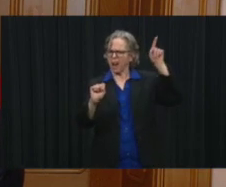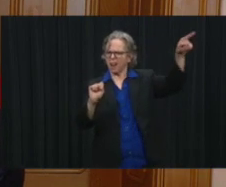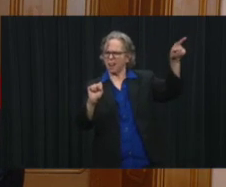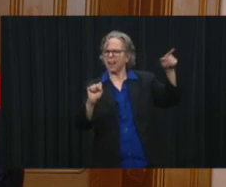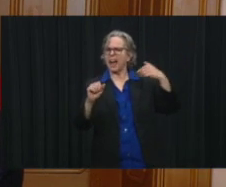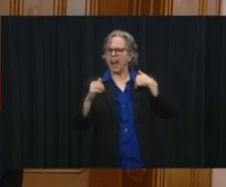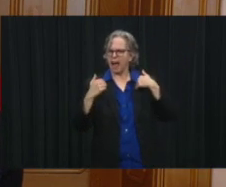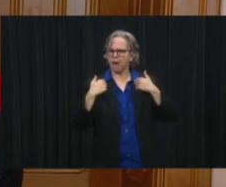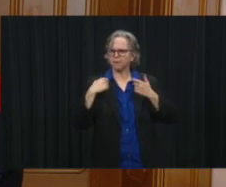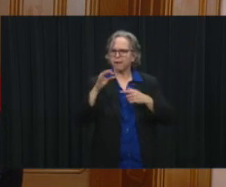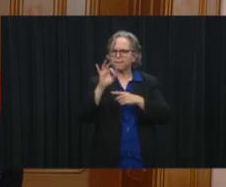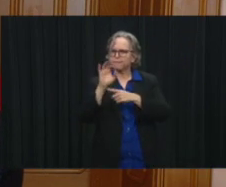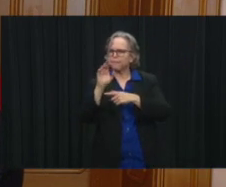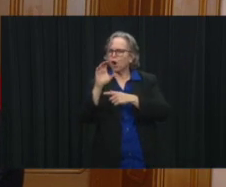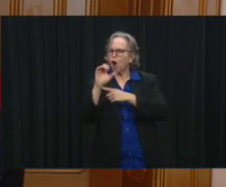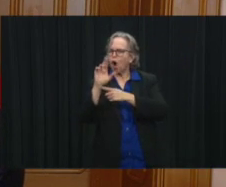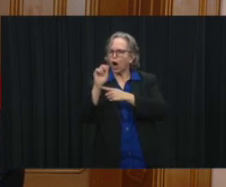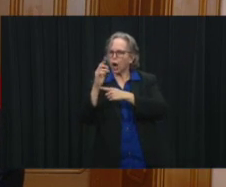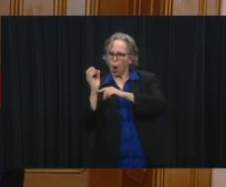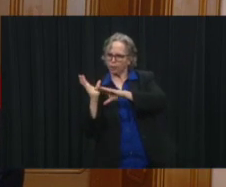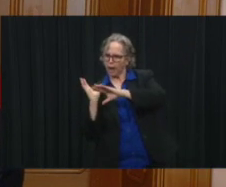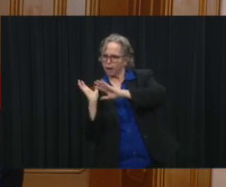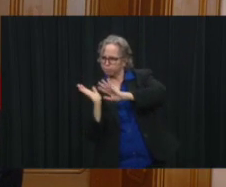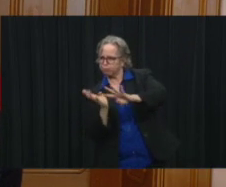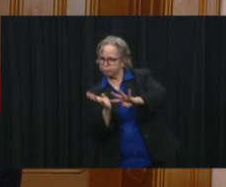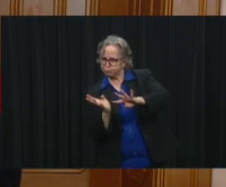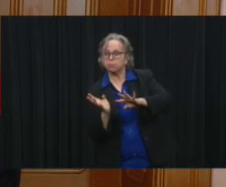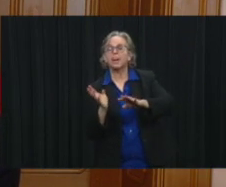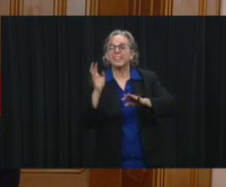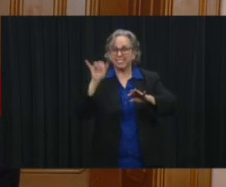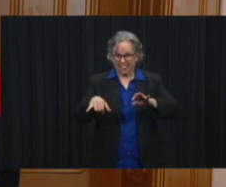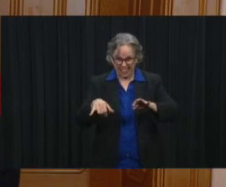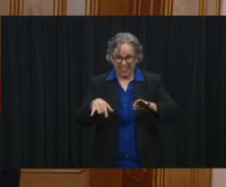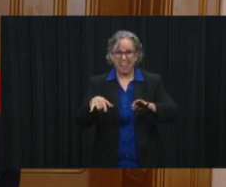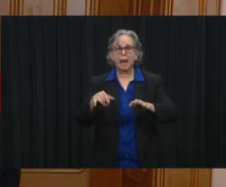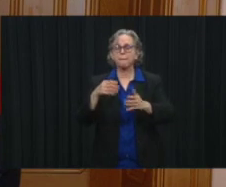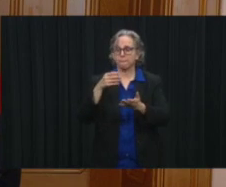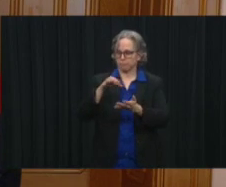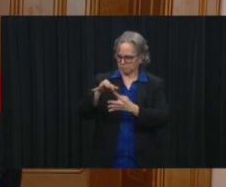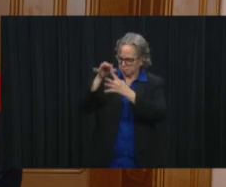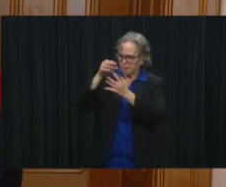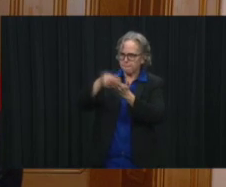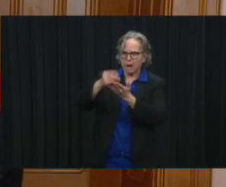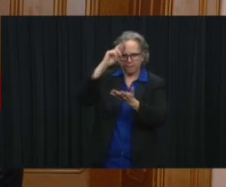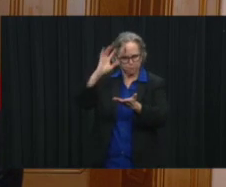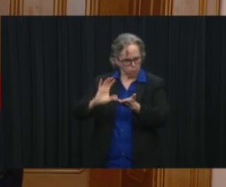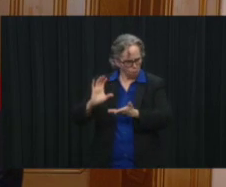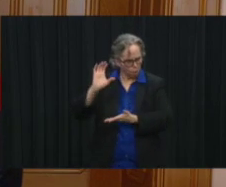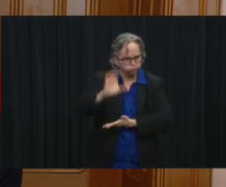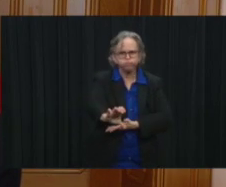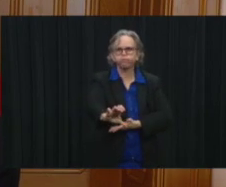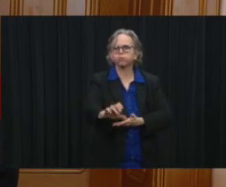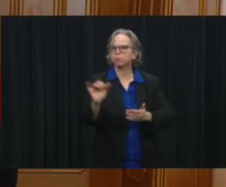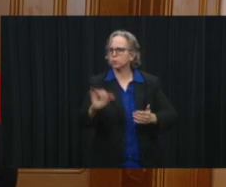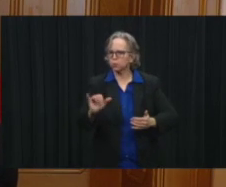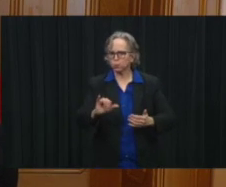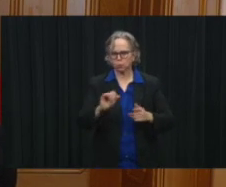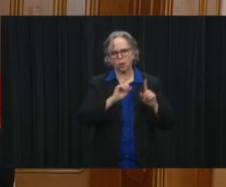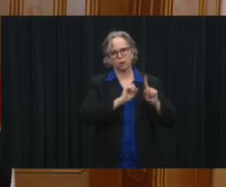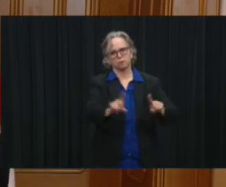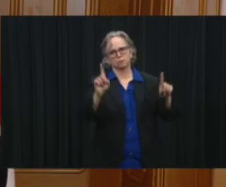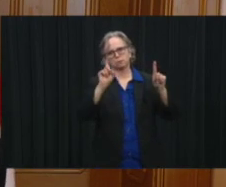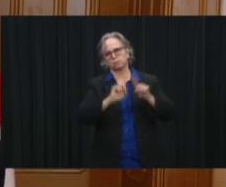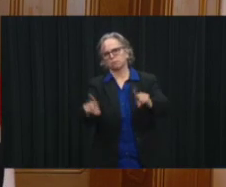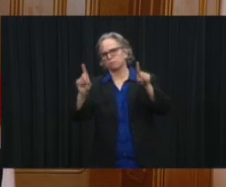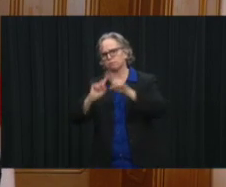to. So all of these things are an effort to try to help people weather the storm.